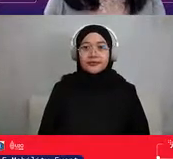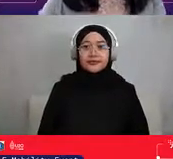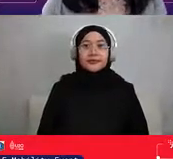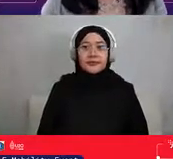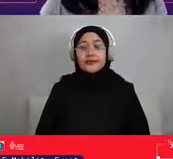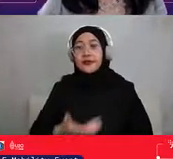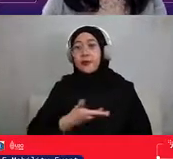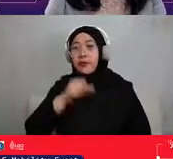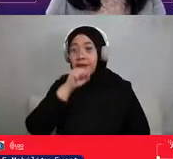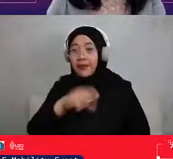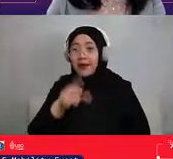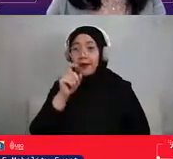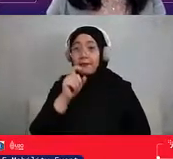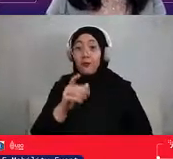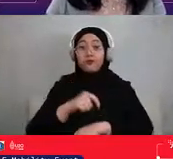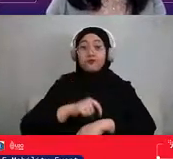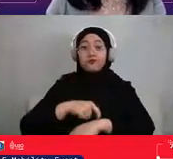is 15 minutes.